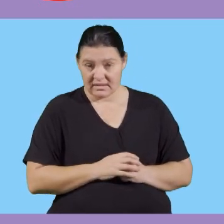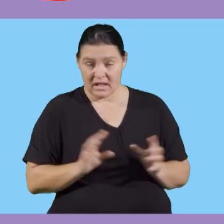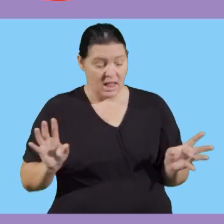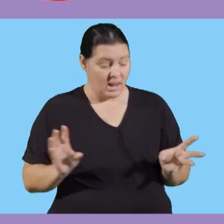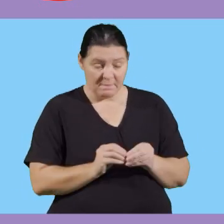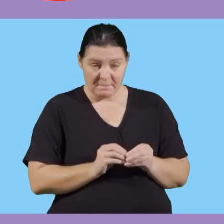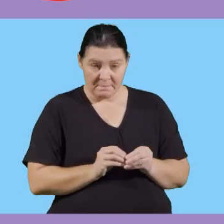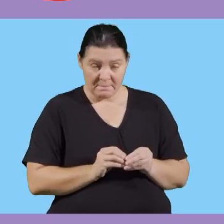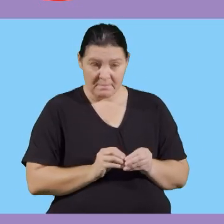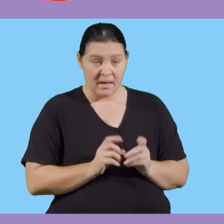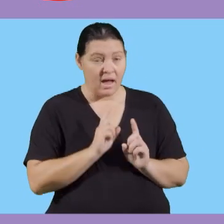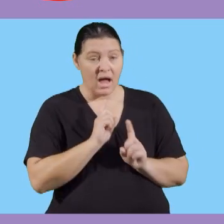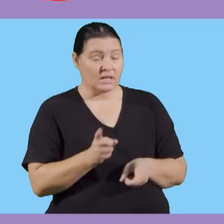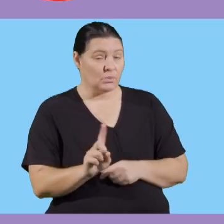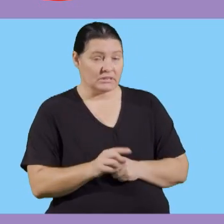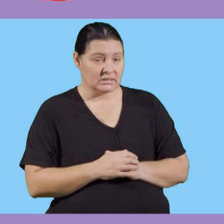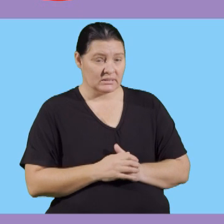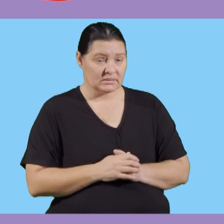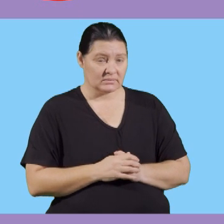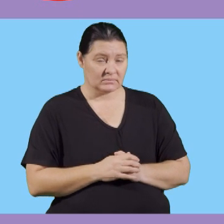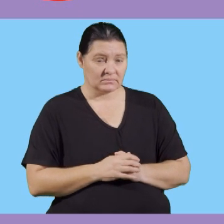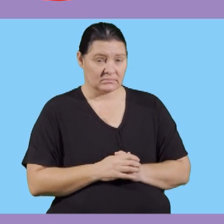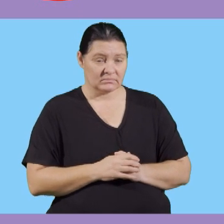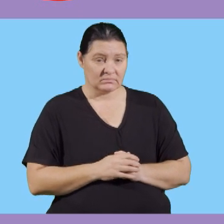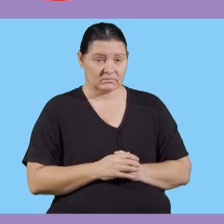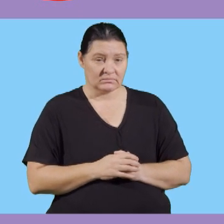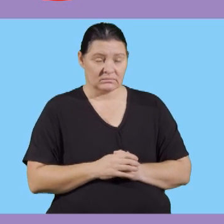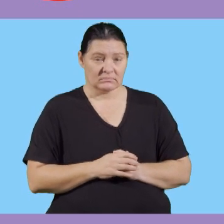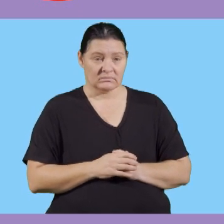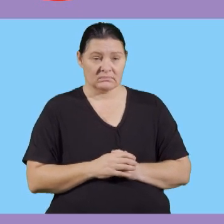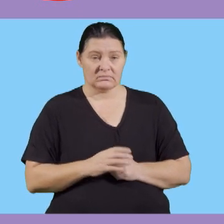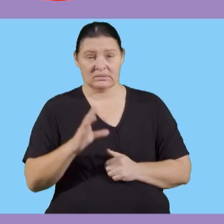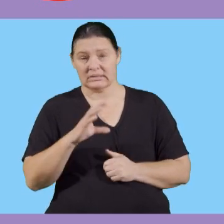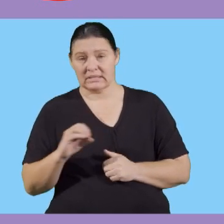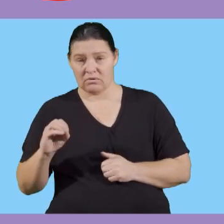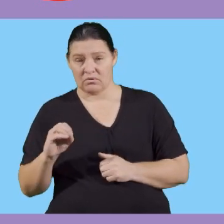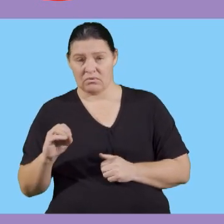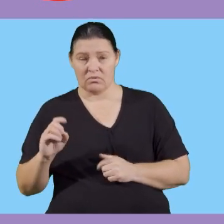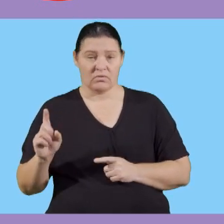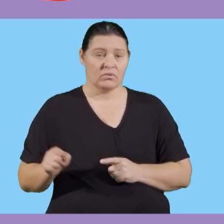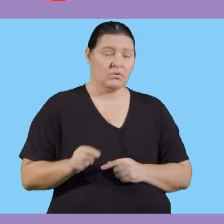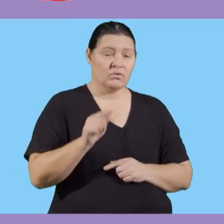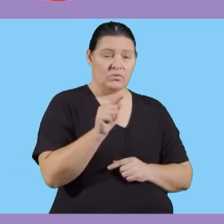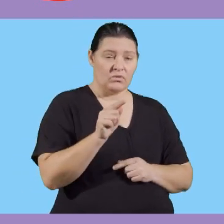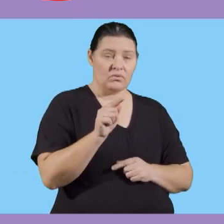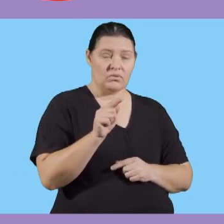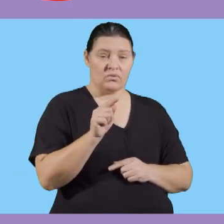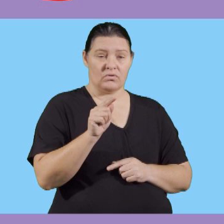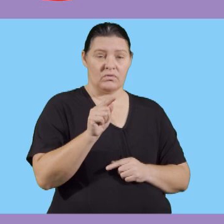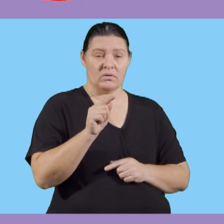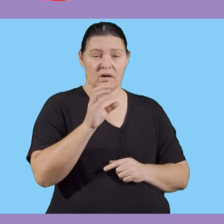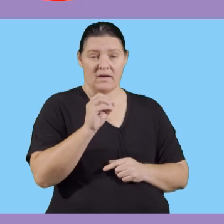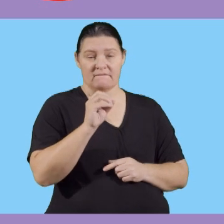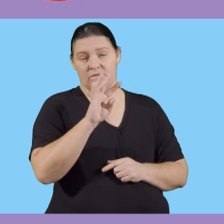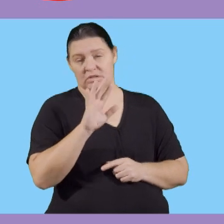When I add that together, 5 ones and 5 ones is 10. That is 0 ones and 1 10. Then we